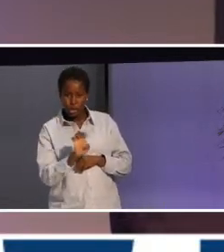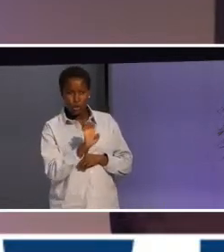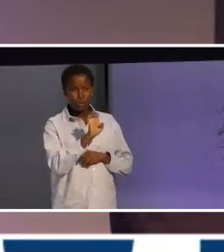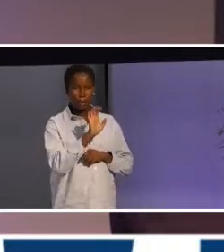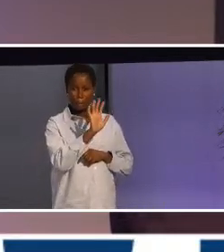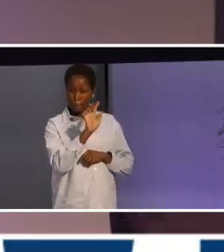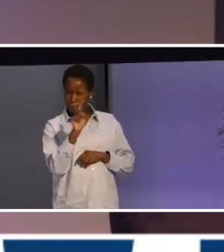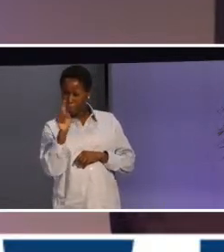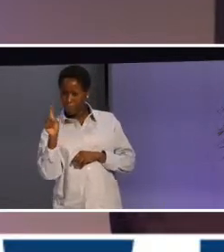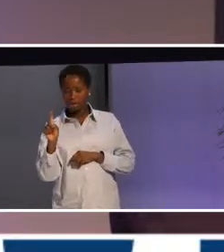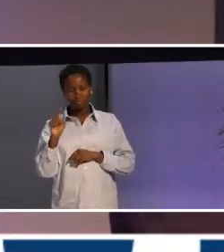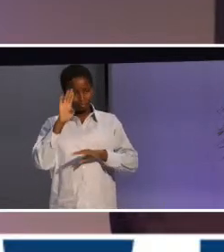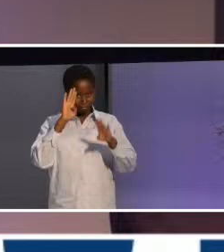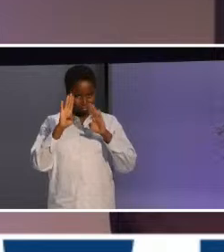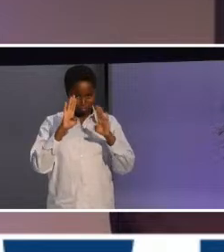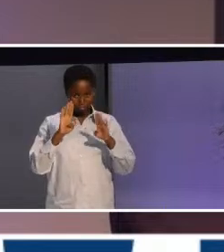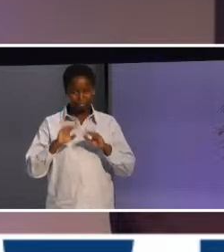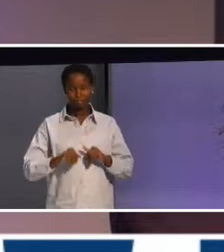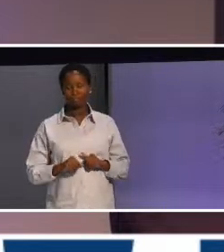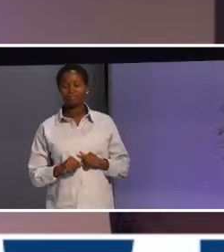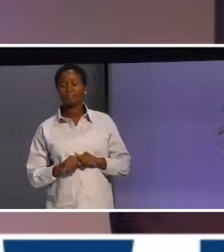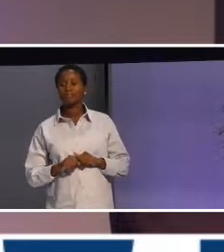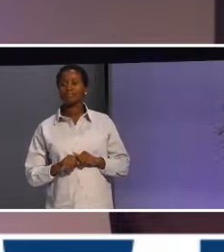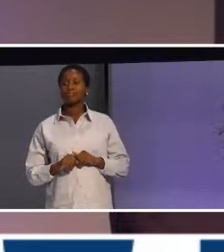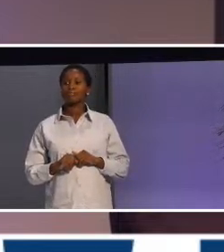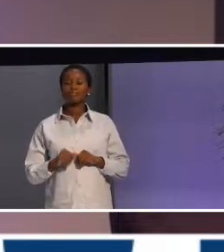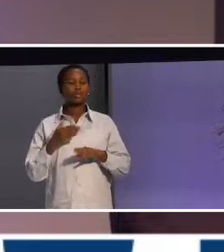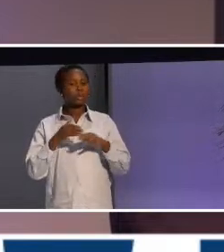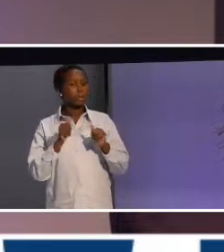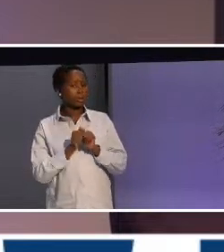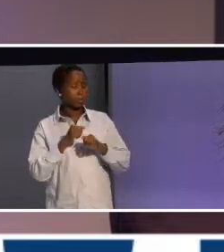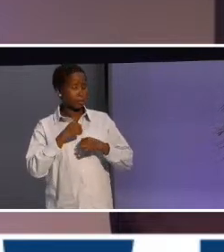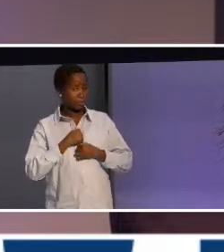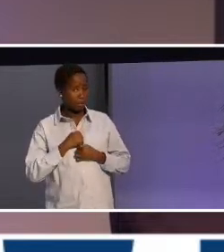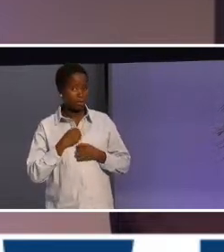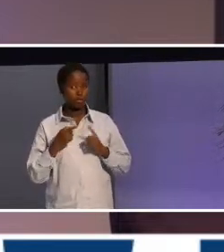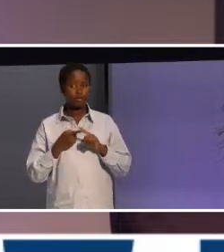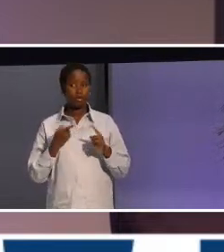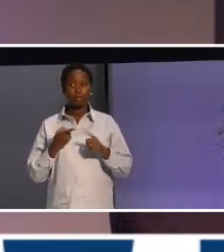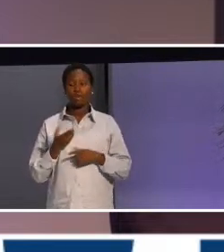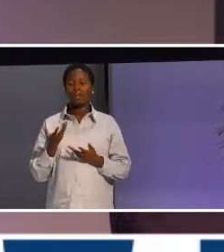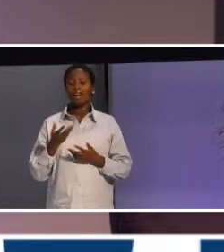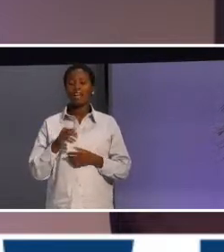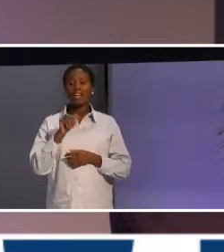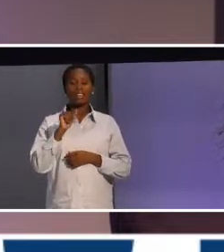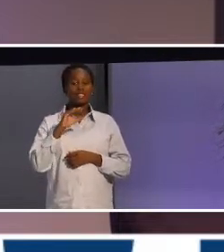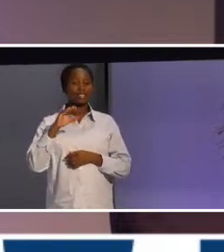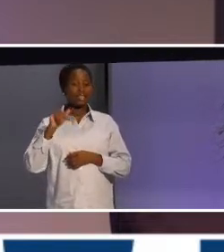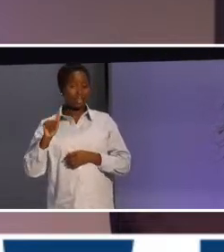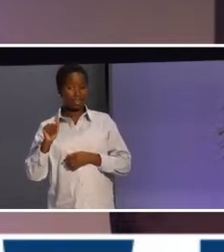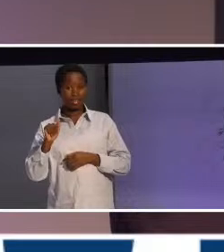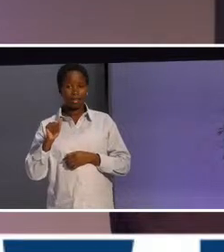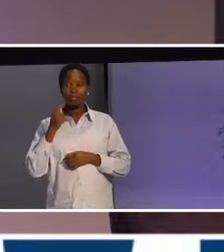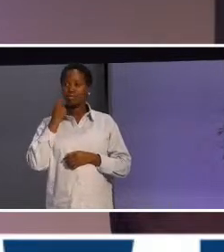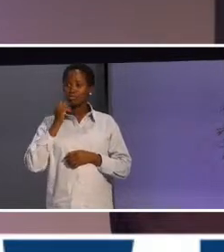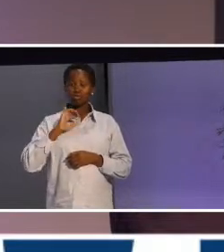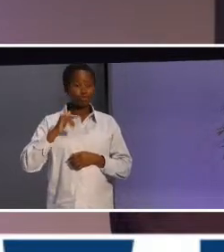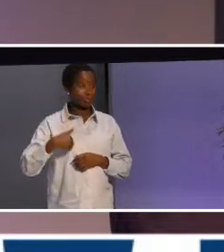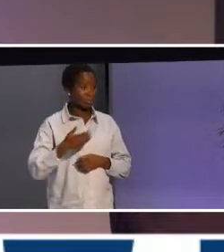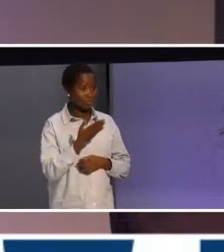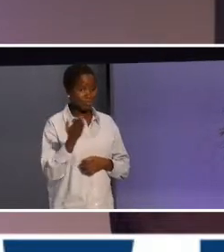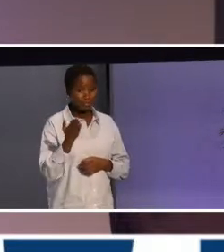from AWEB Secretariat, my colleagues from ECI, ladies and gentlemen, friends from